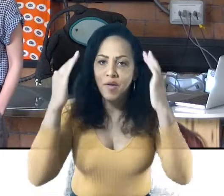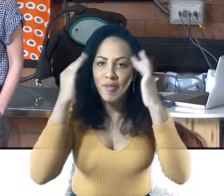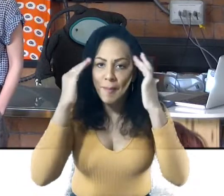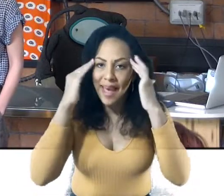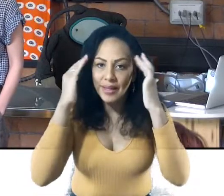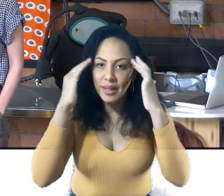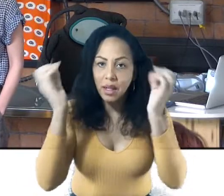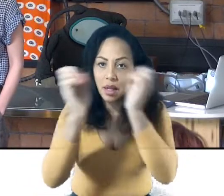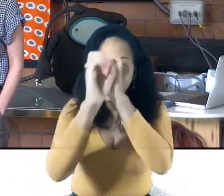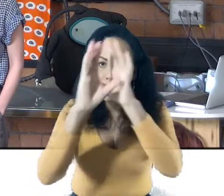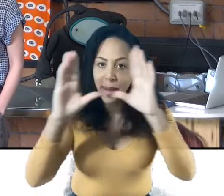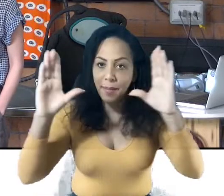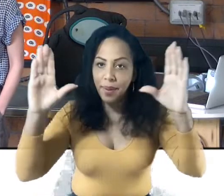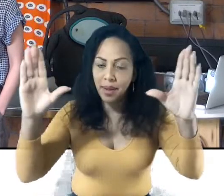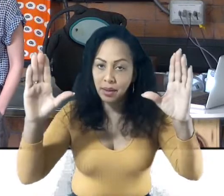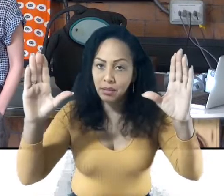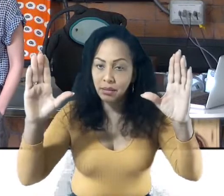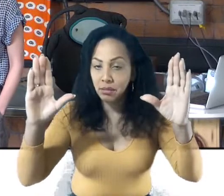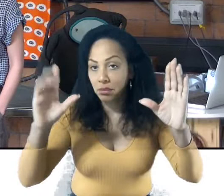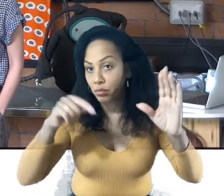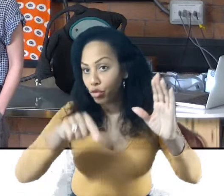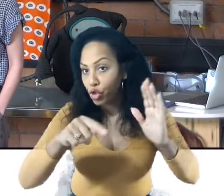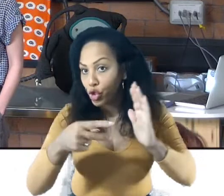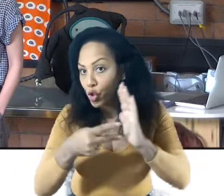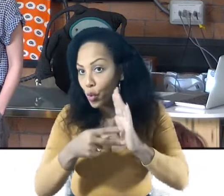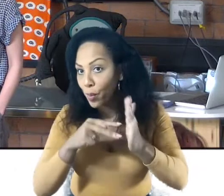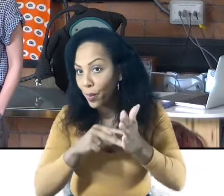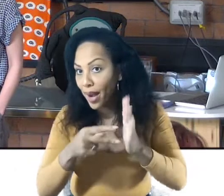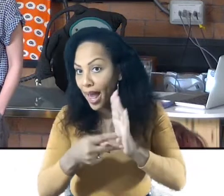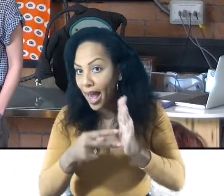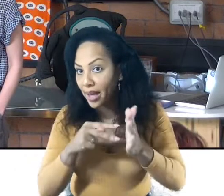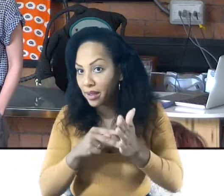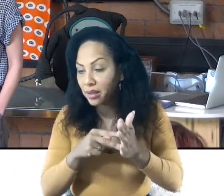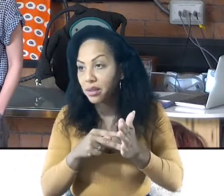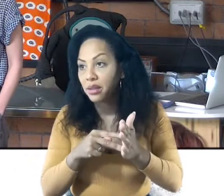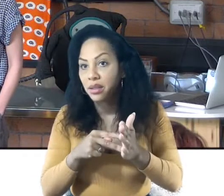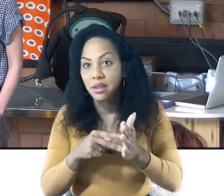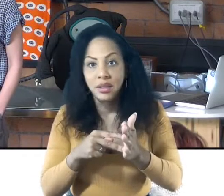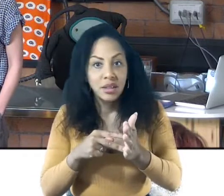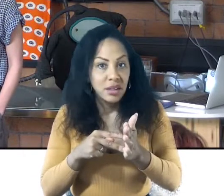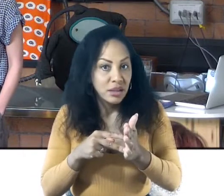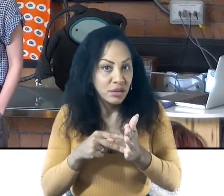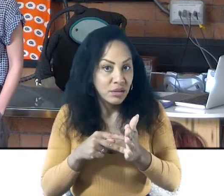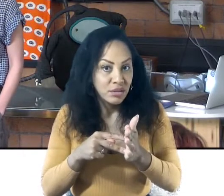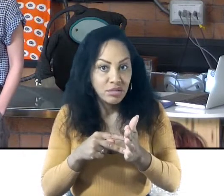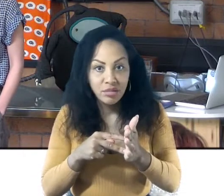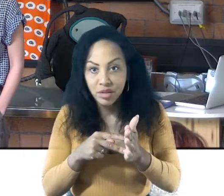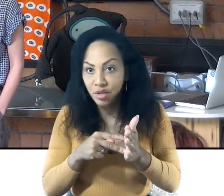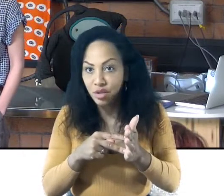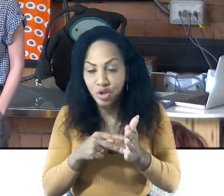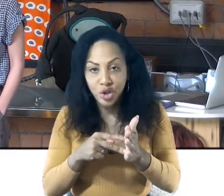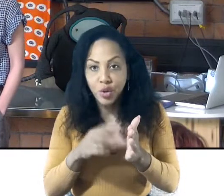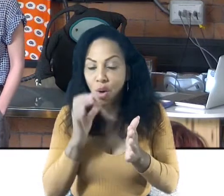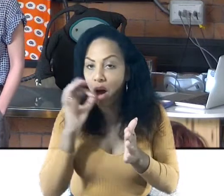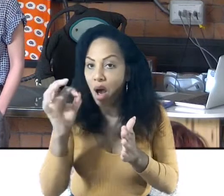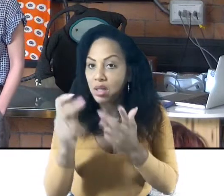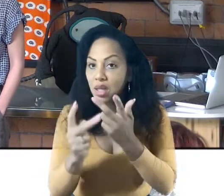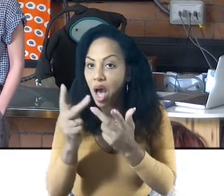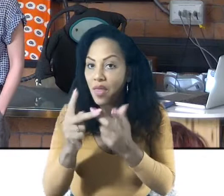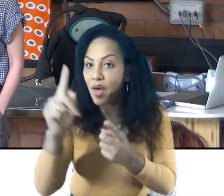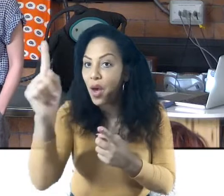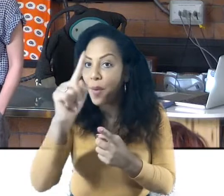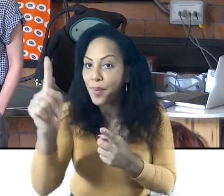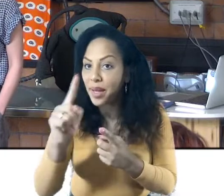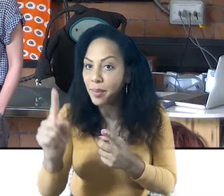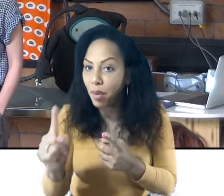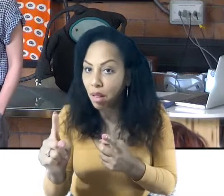to include stories of people that have memories of the Mount but are currently geographically dislocated from the place? Then goes